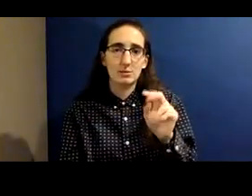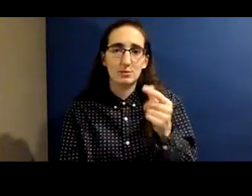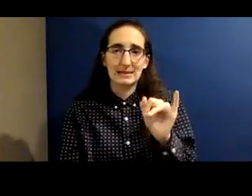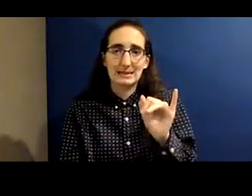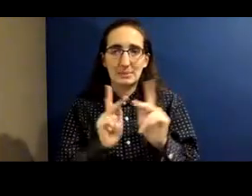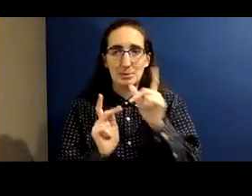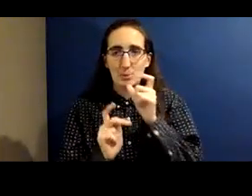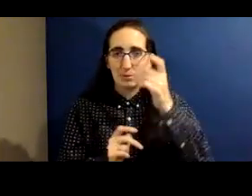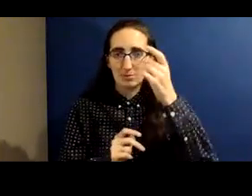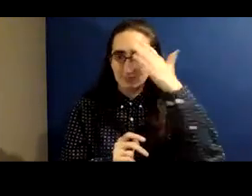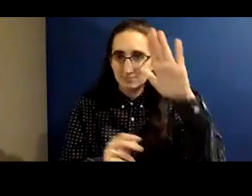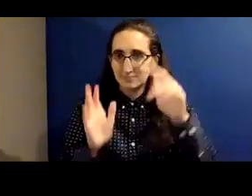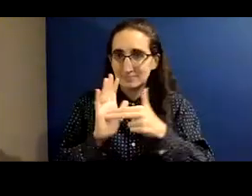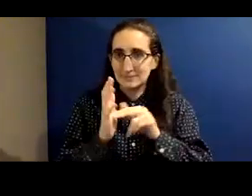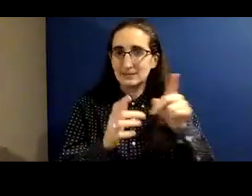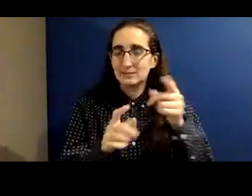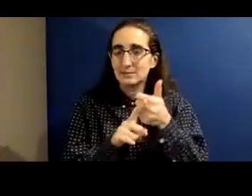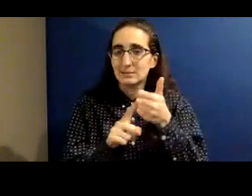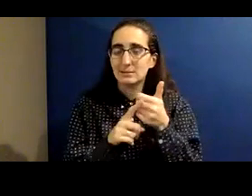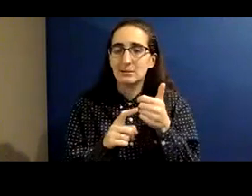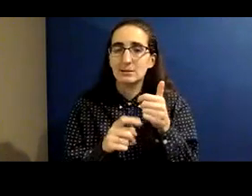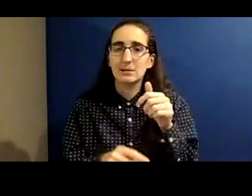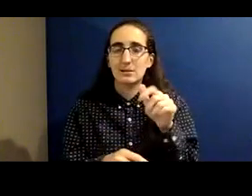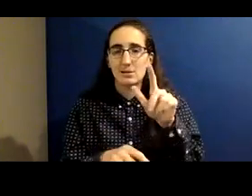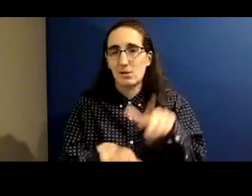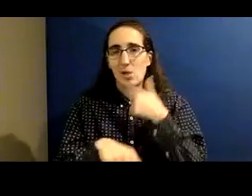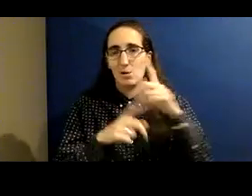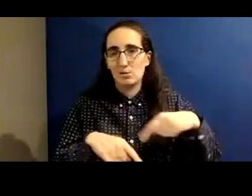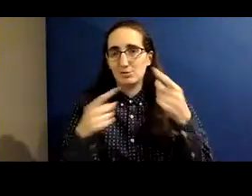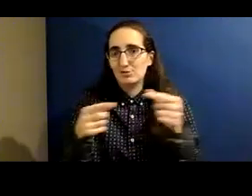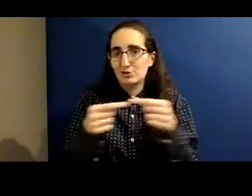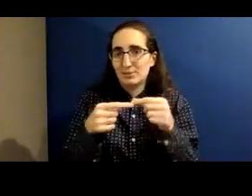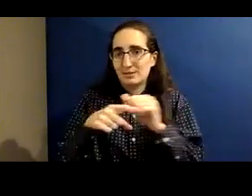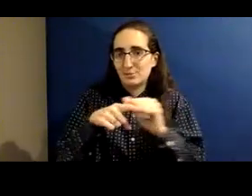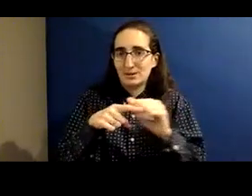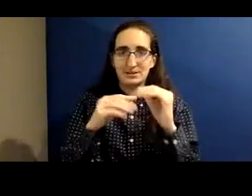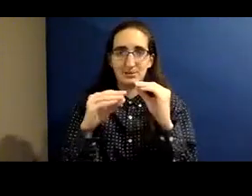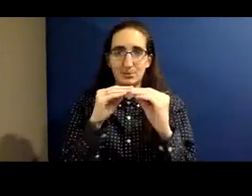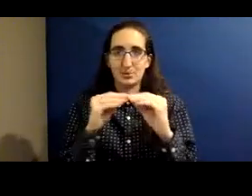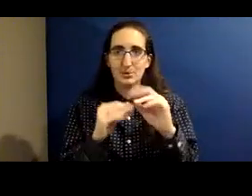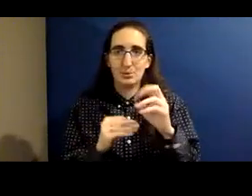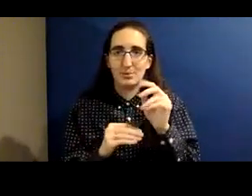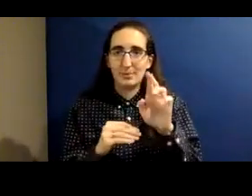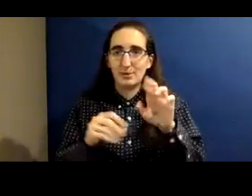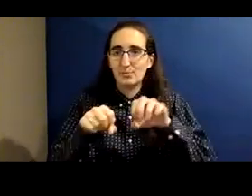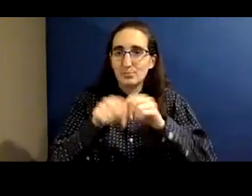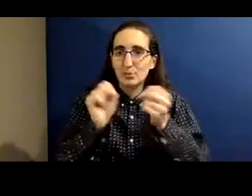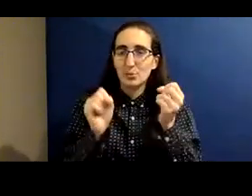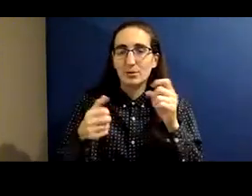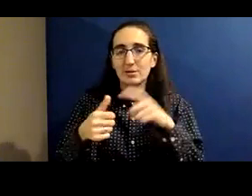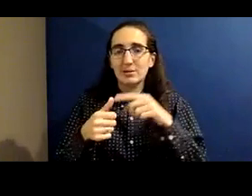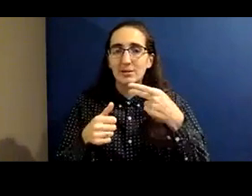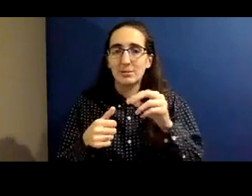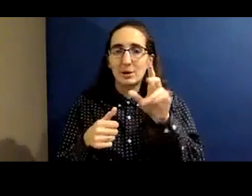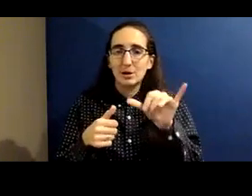are not familiar with kintsugi, it's a longstanding Japanese practice of repairing broken pottery or ceramics